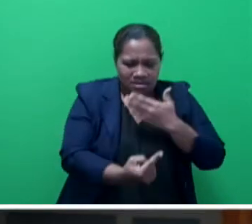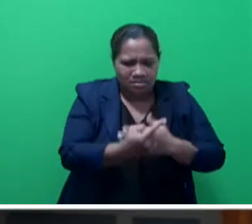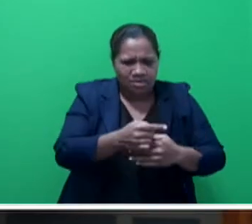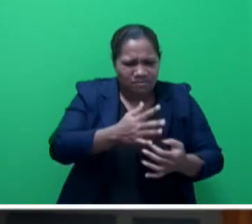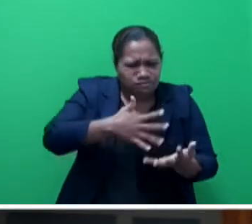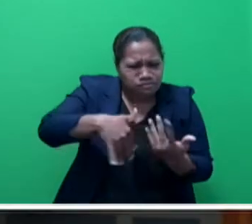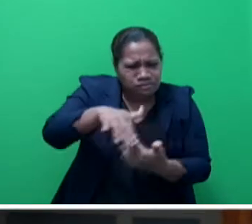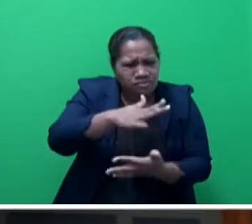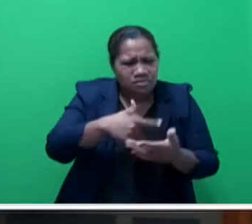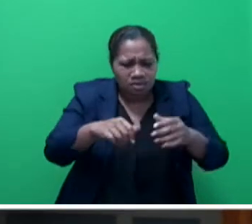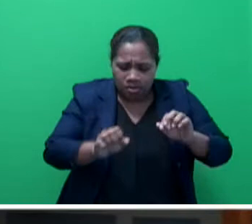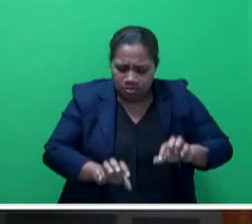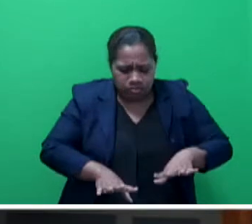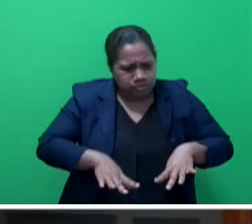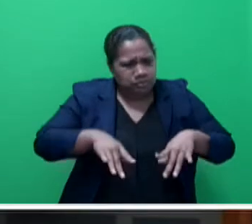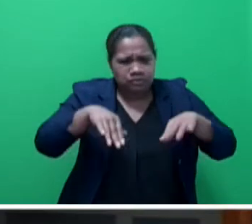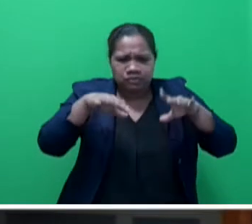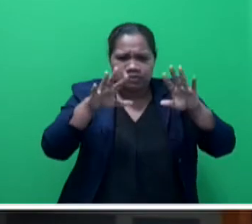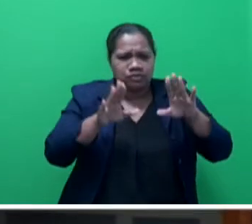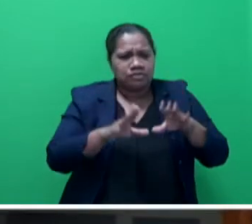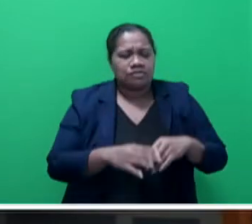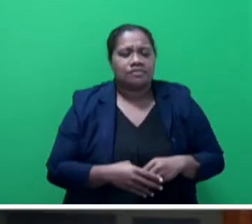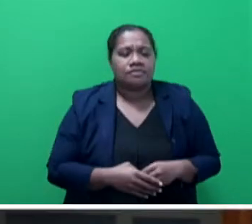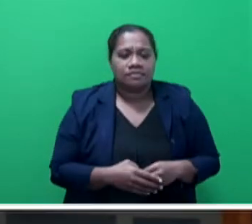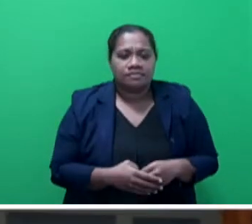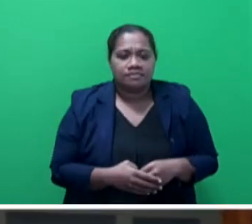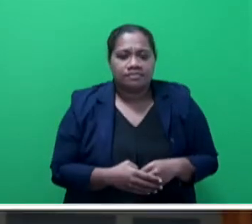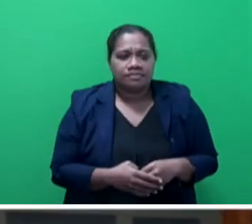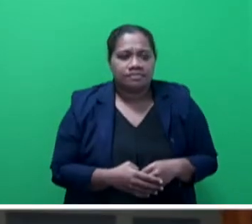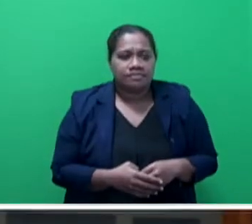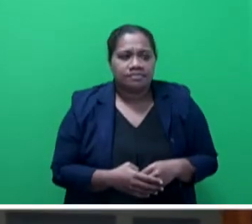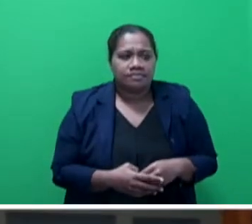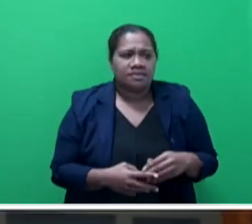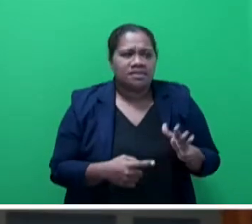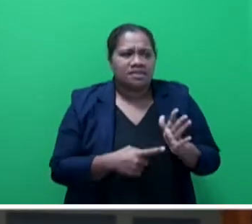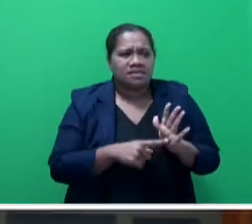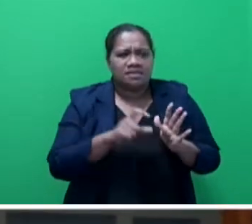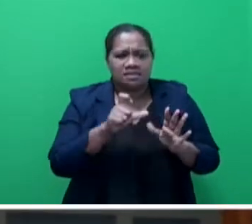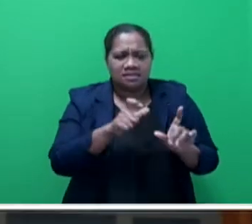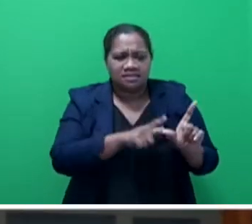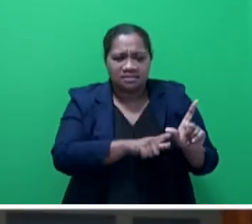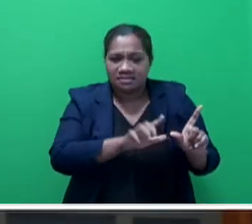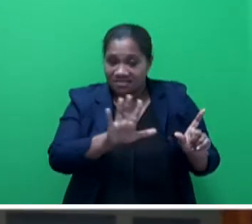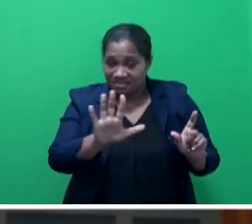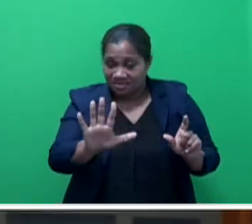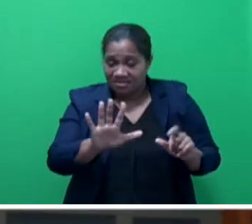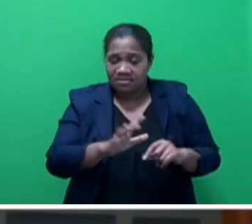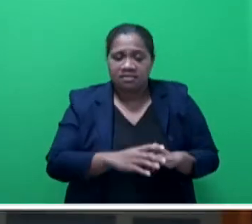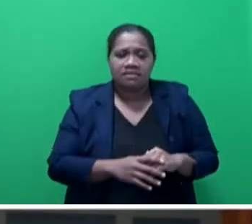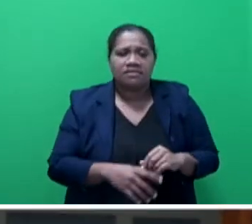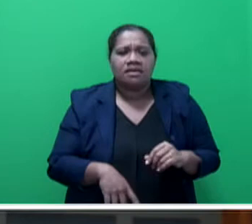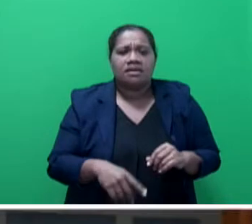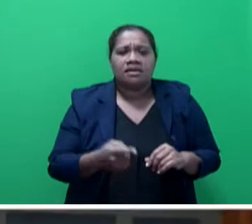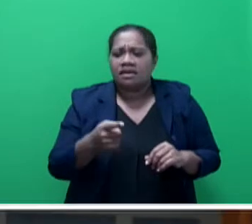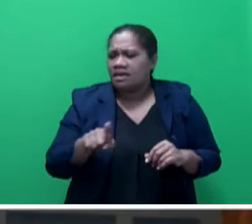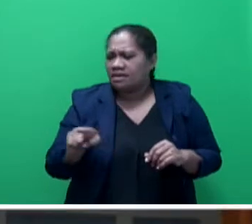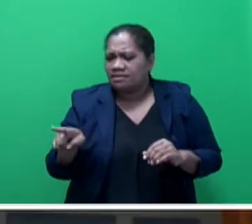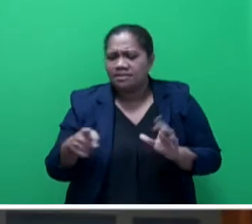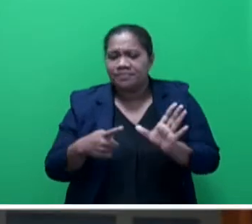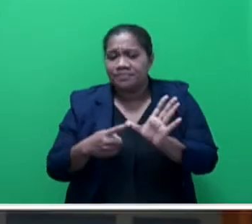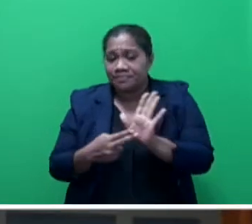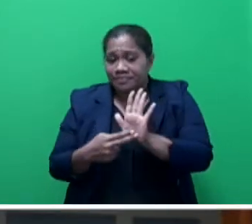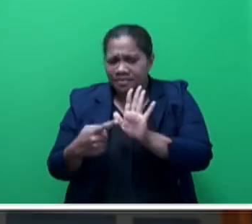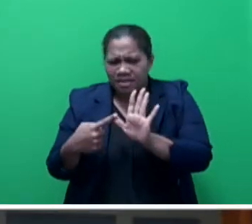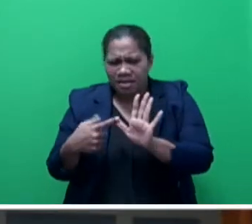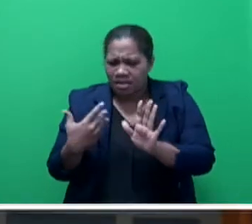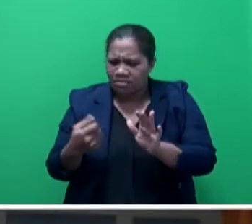even earthquakes. And in the aftermath of tropical cyclones Yasa and Ana, there's been a lot of damage, and a need